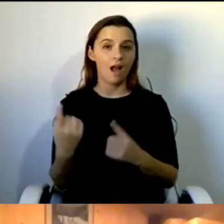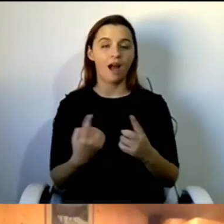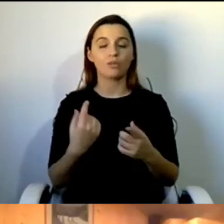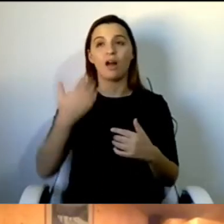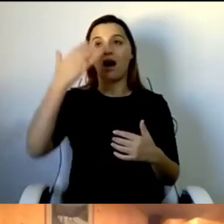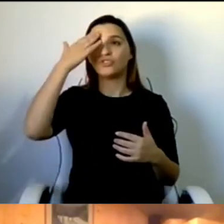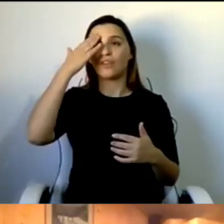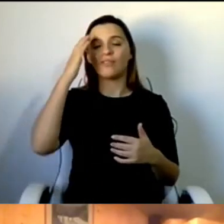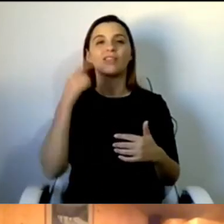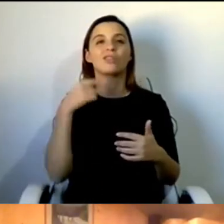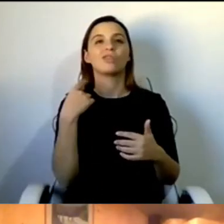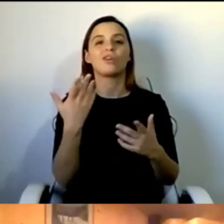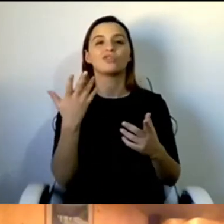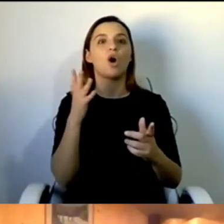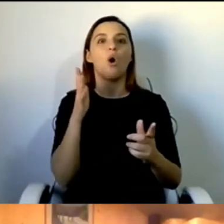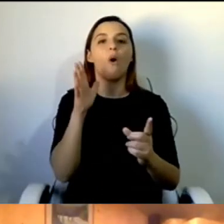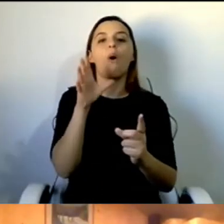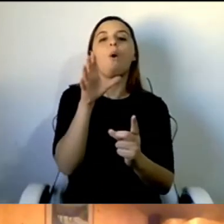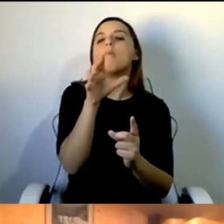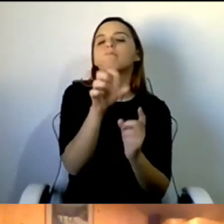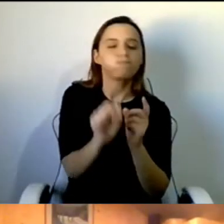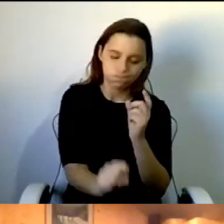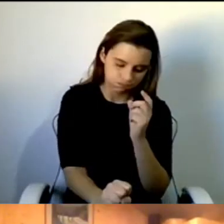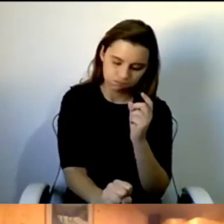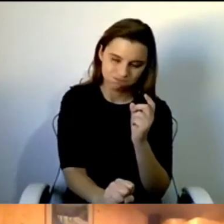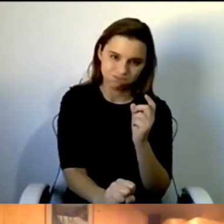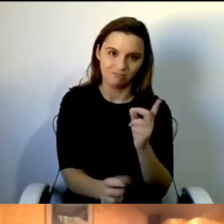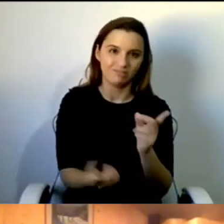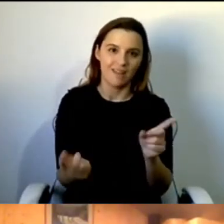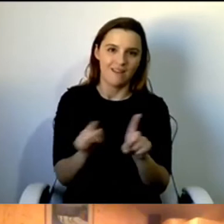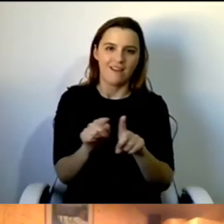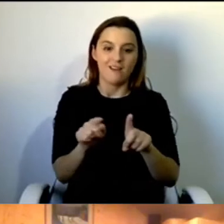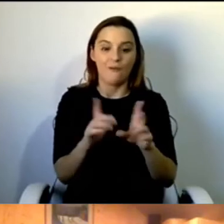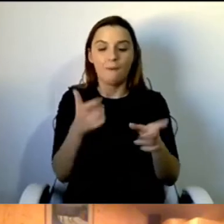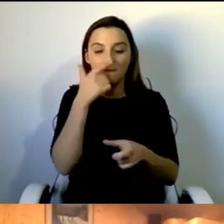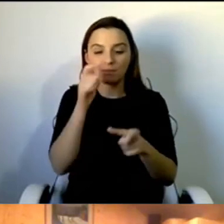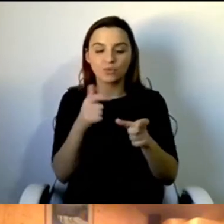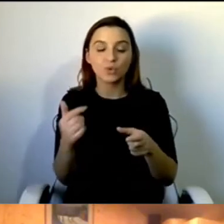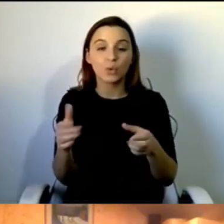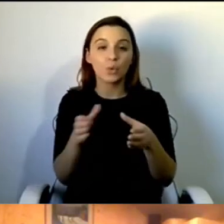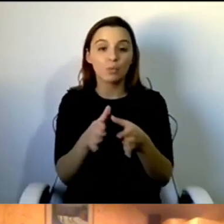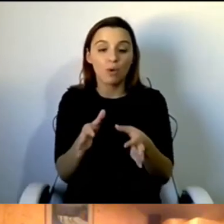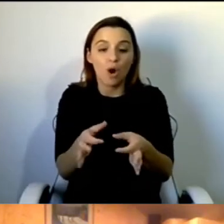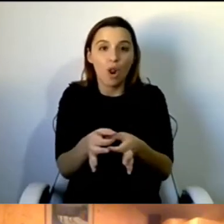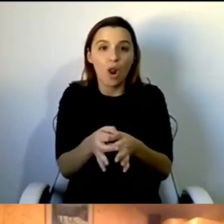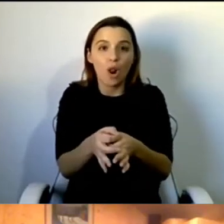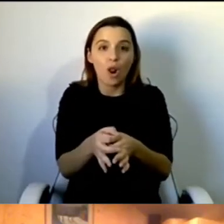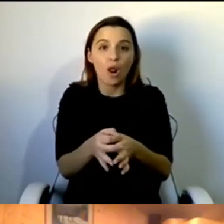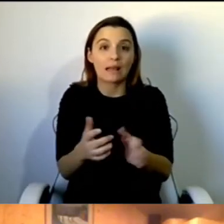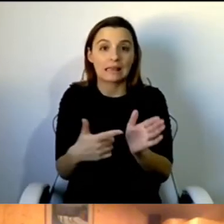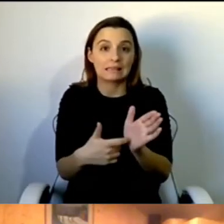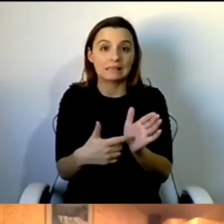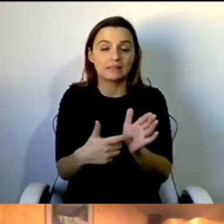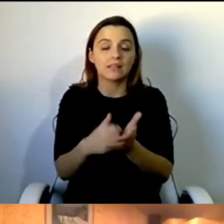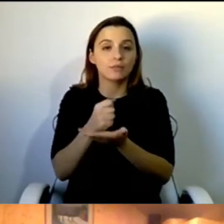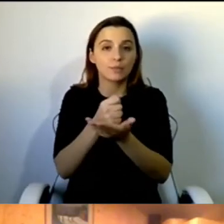it. That meant that it was a small group of people who needed personal assistance themselves, who started to